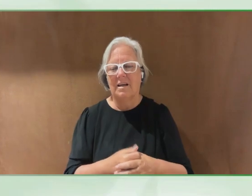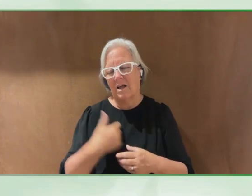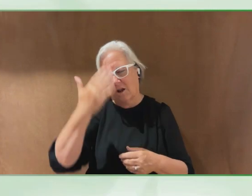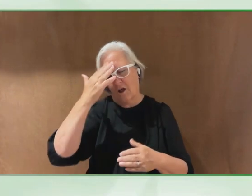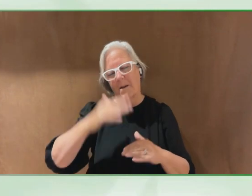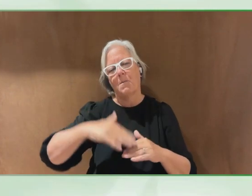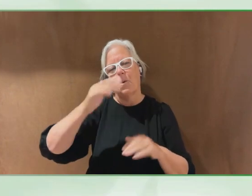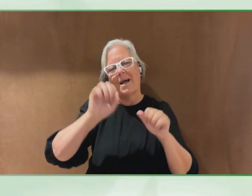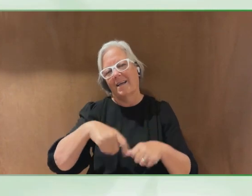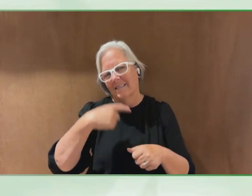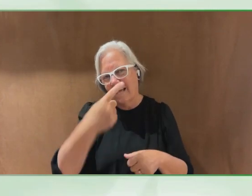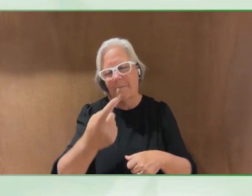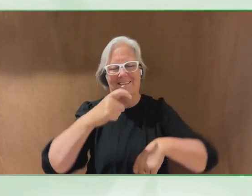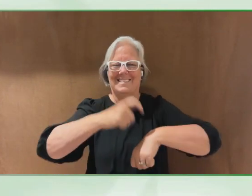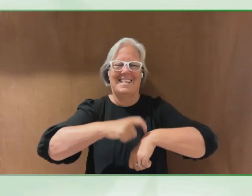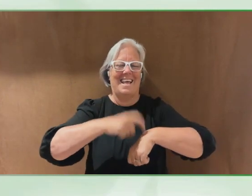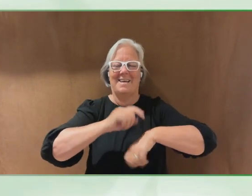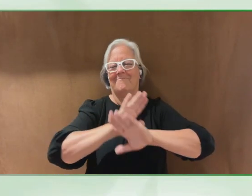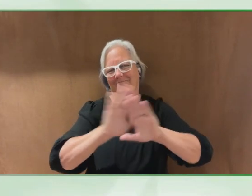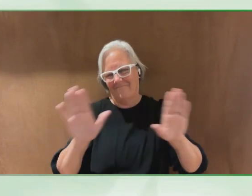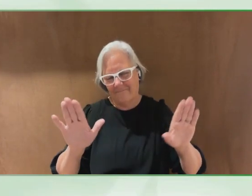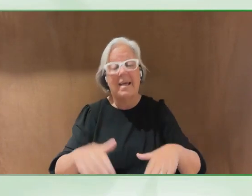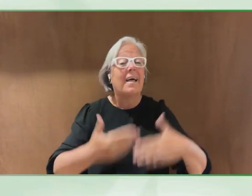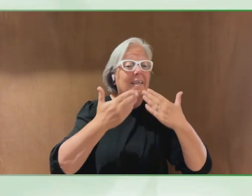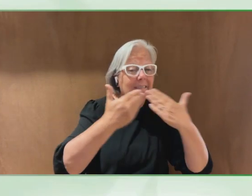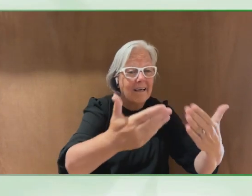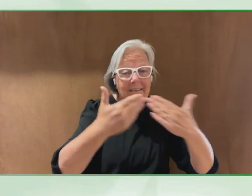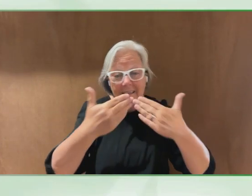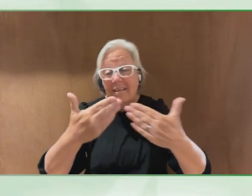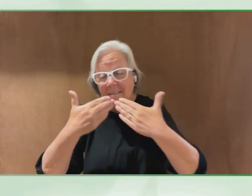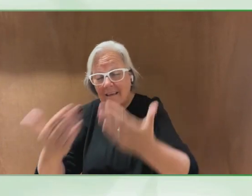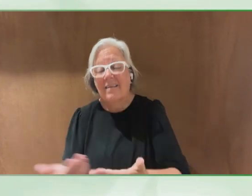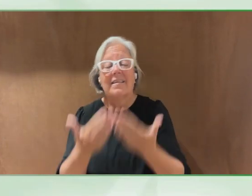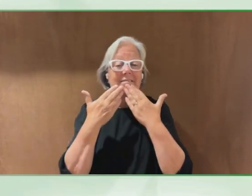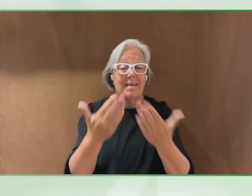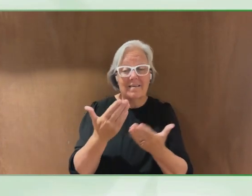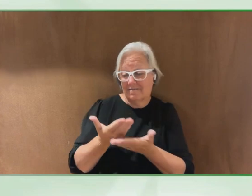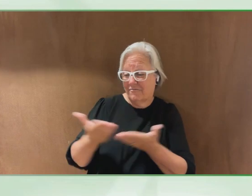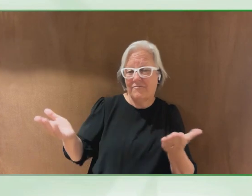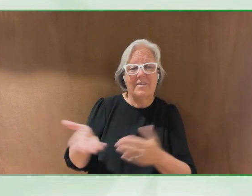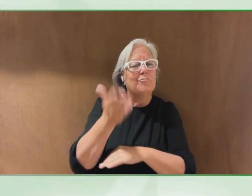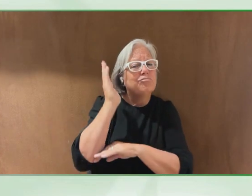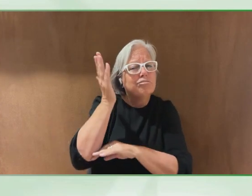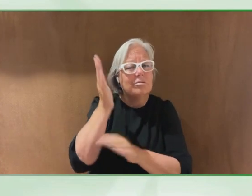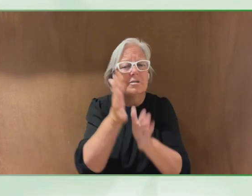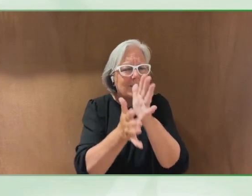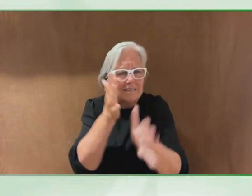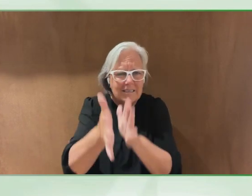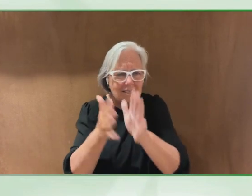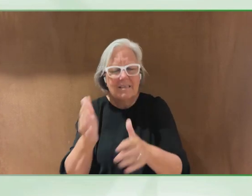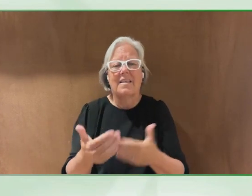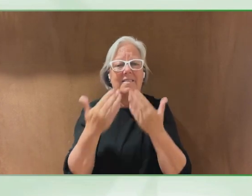time, unfortunately. So thank you all. Thanks to these lovely speakers. Thanks to audience,